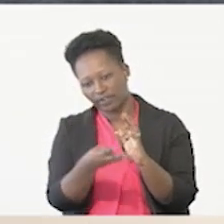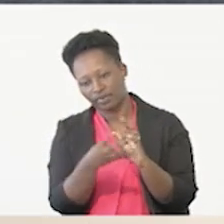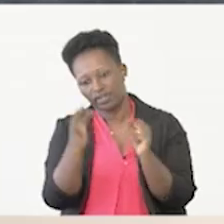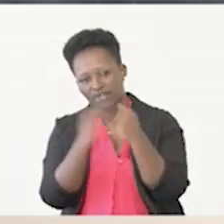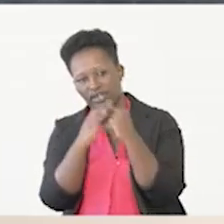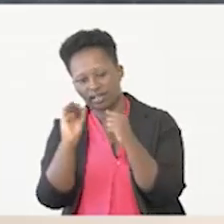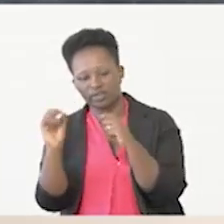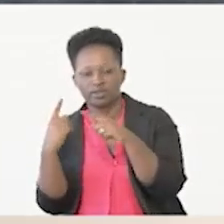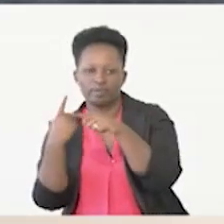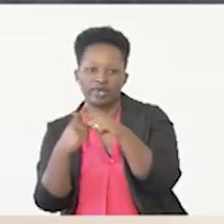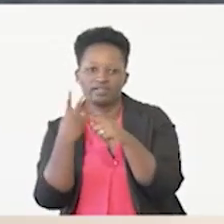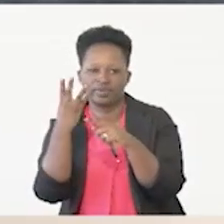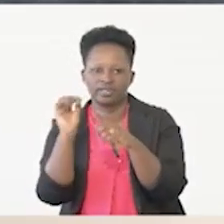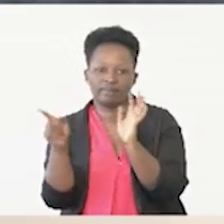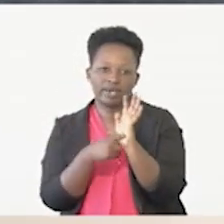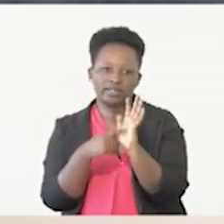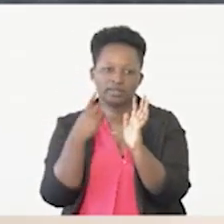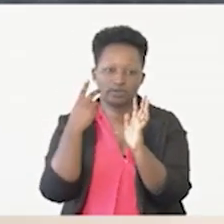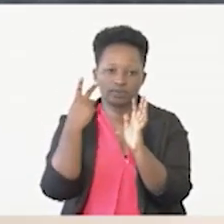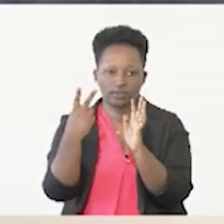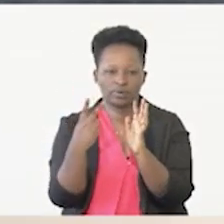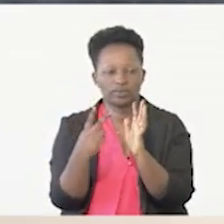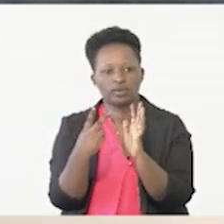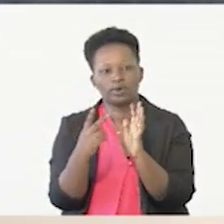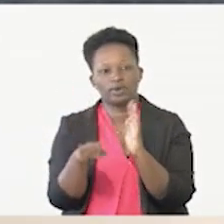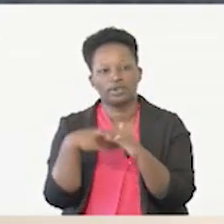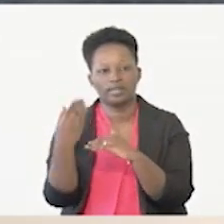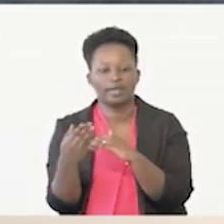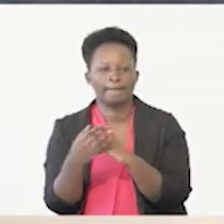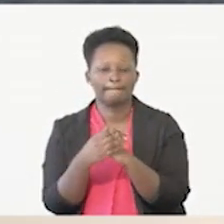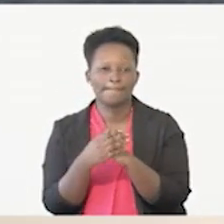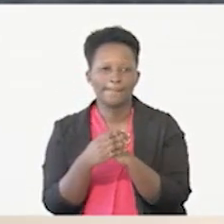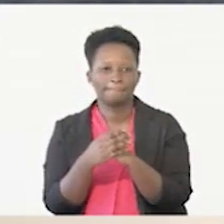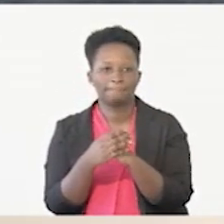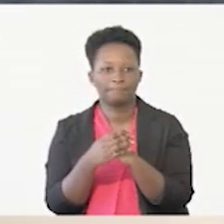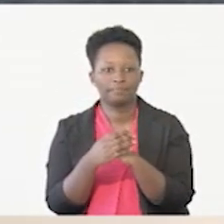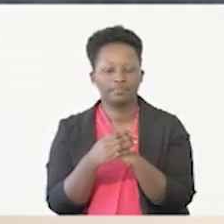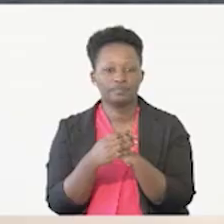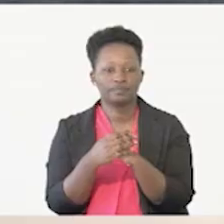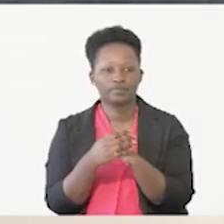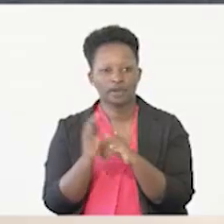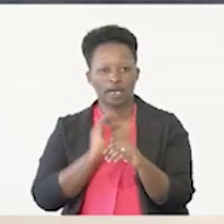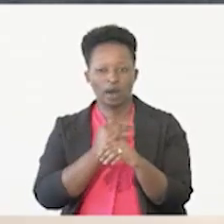minus 2. So what is our marginal revenue? You reduce this expression, this equation.